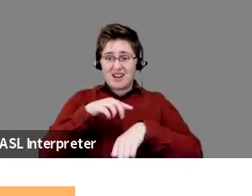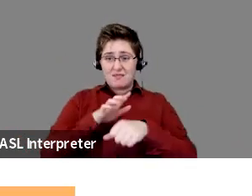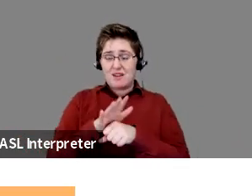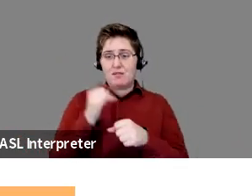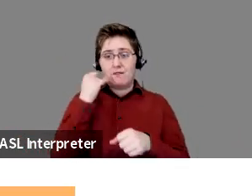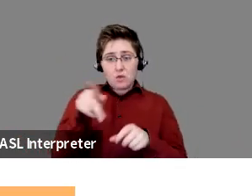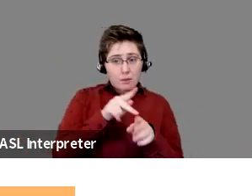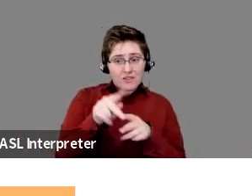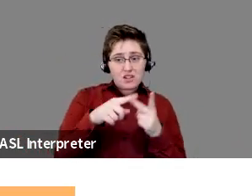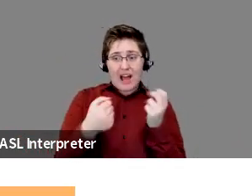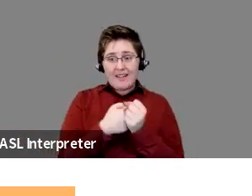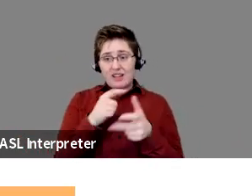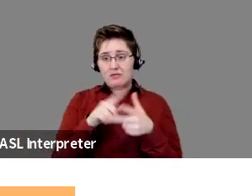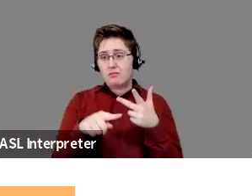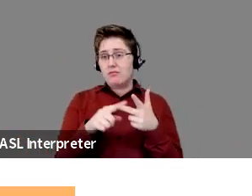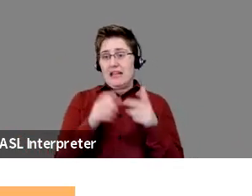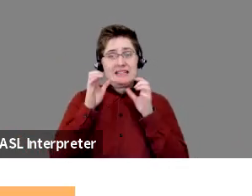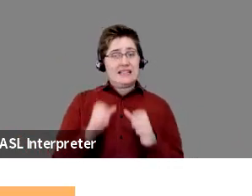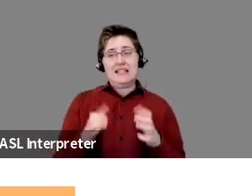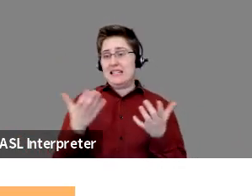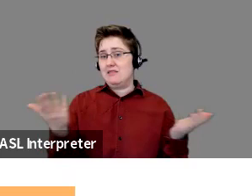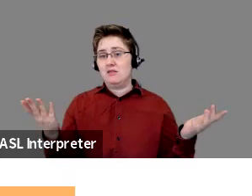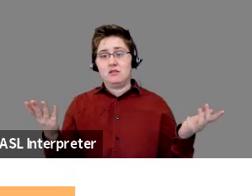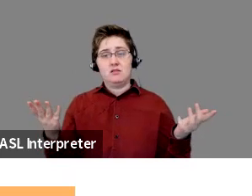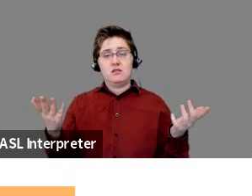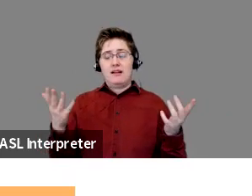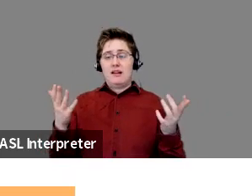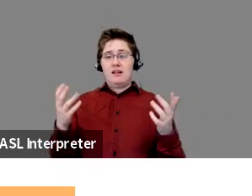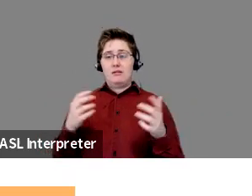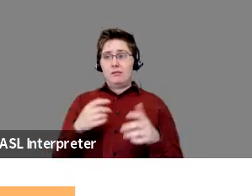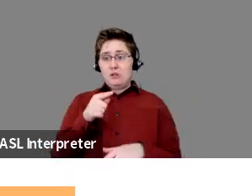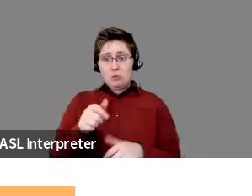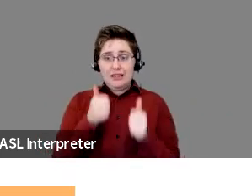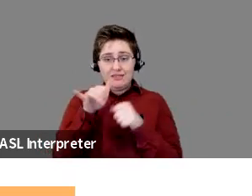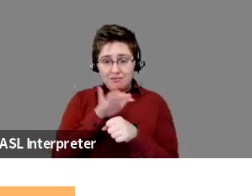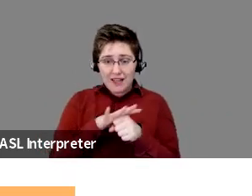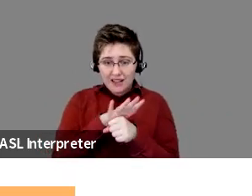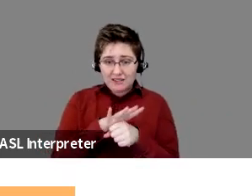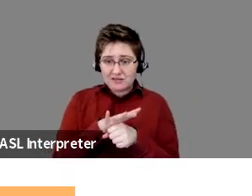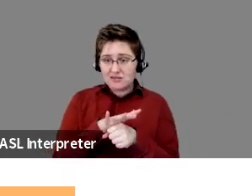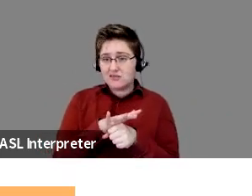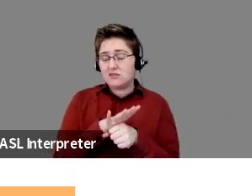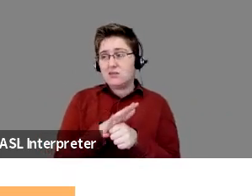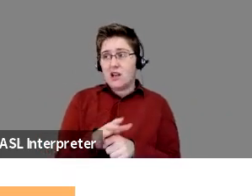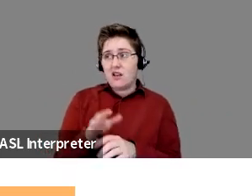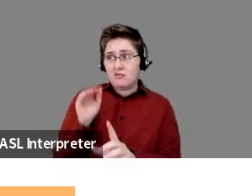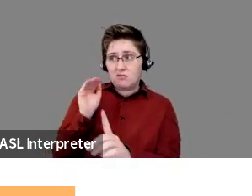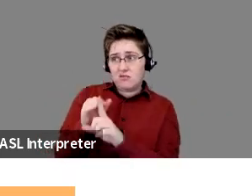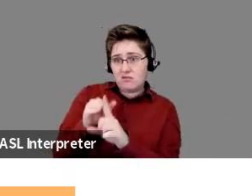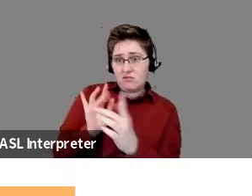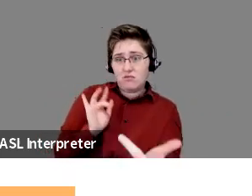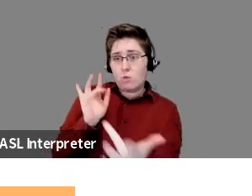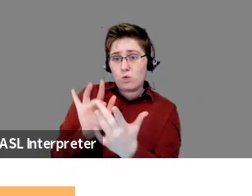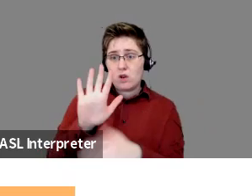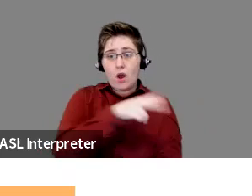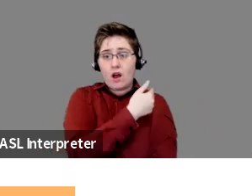as a professional, as an advocate, or just as a citizen and a resident of your region, go, reach out to